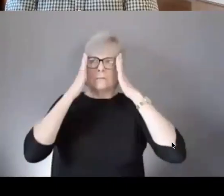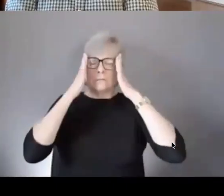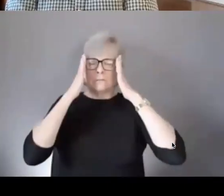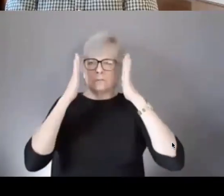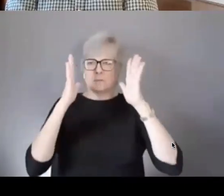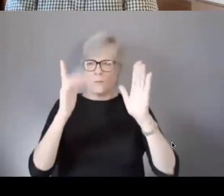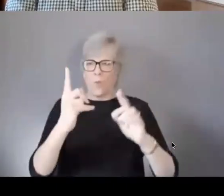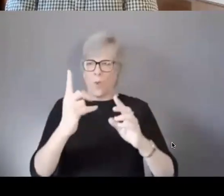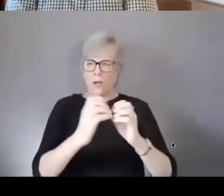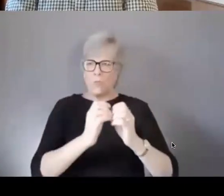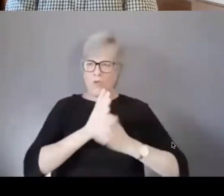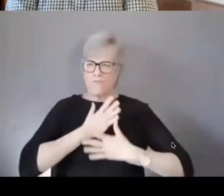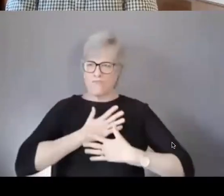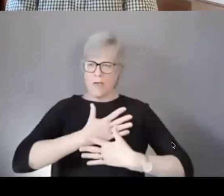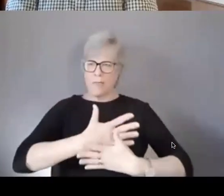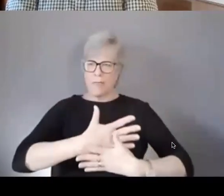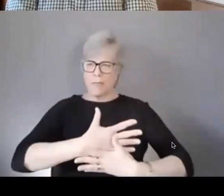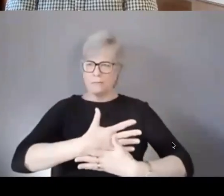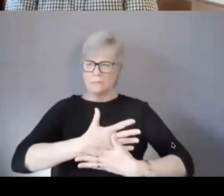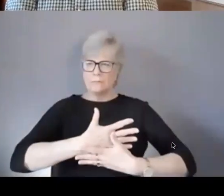Take one more breath.